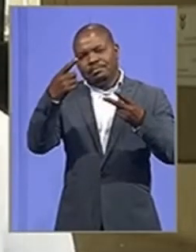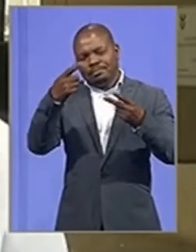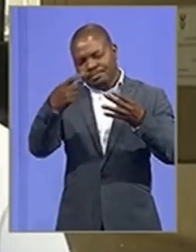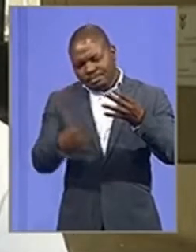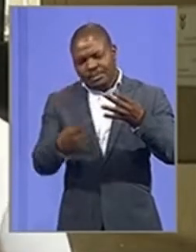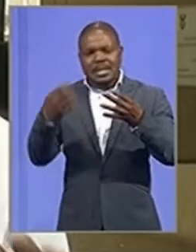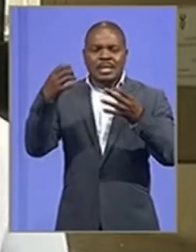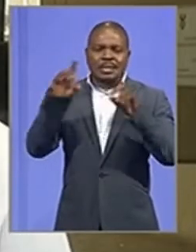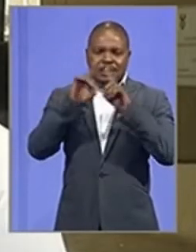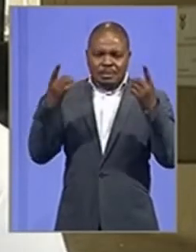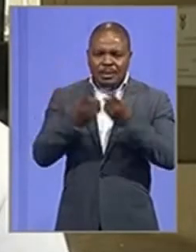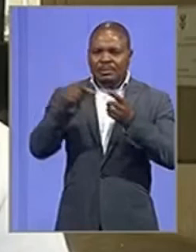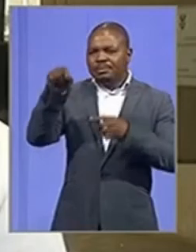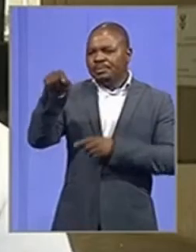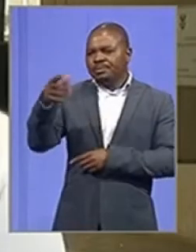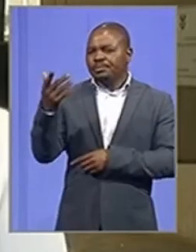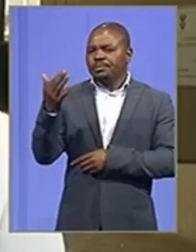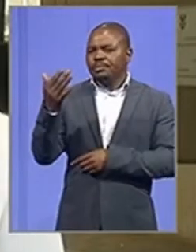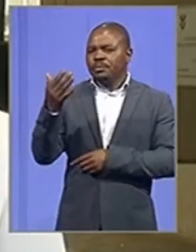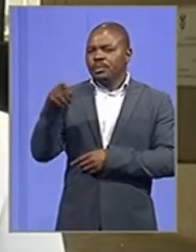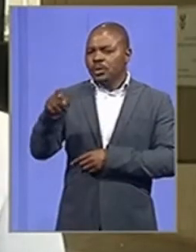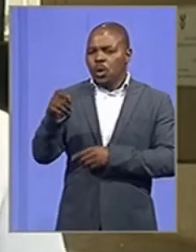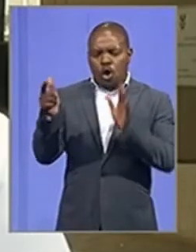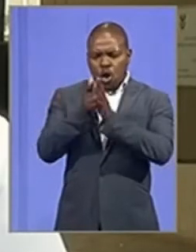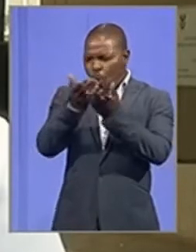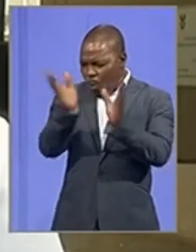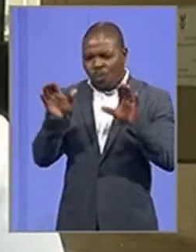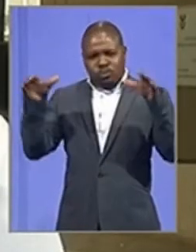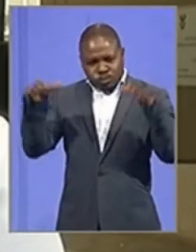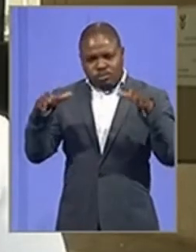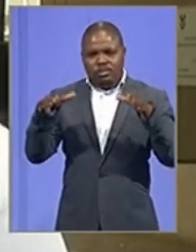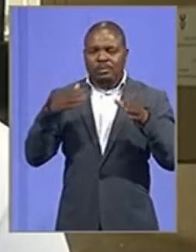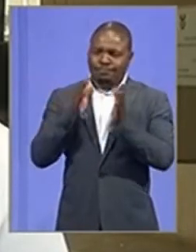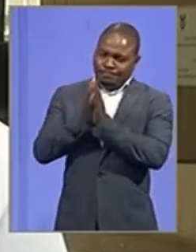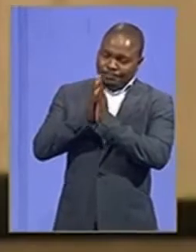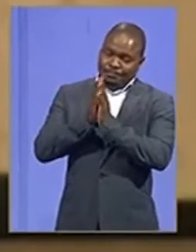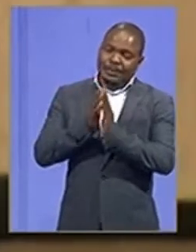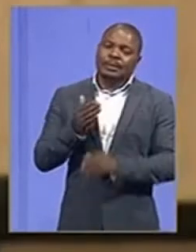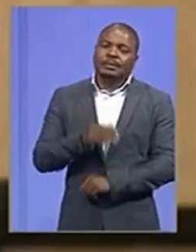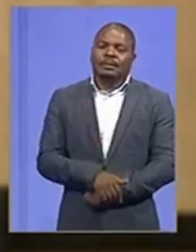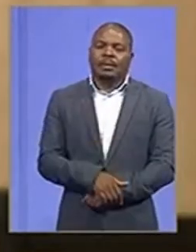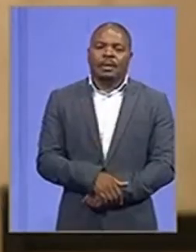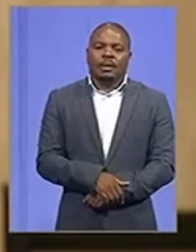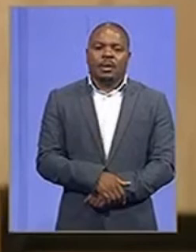the Ministry of the Law. Really, we are now pleading.